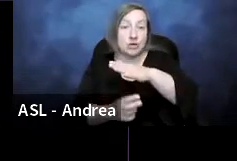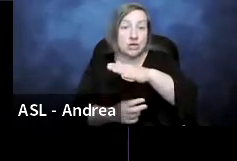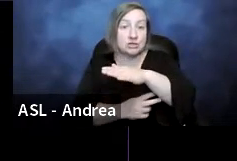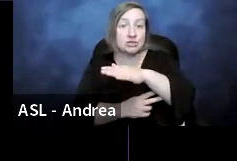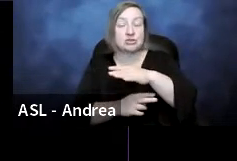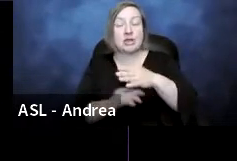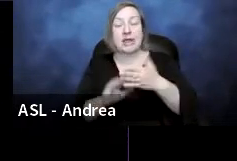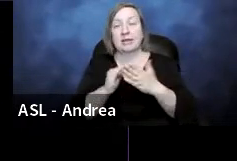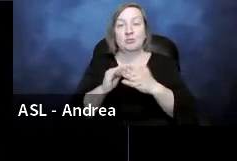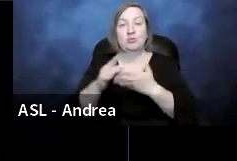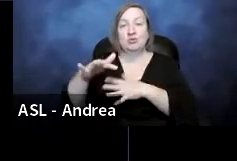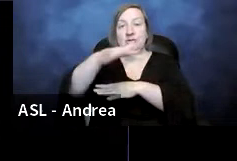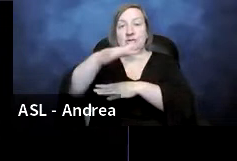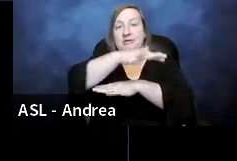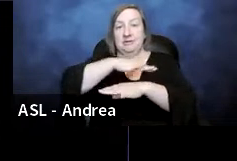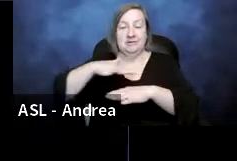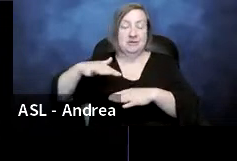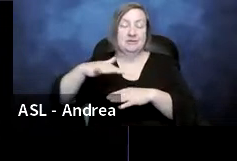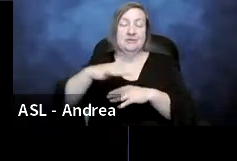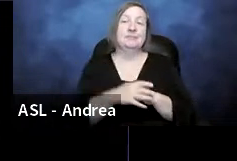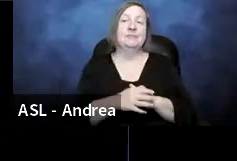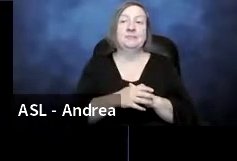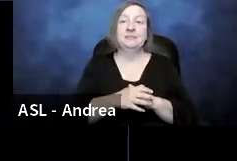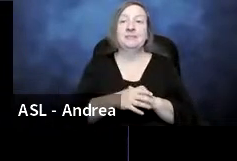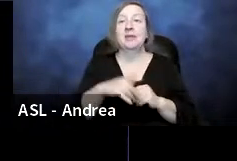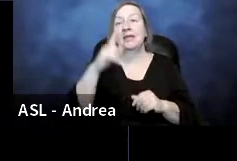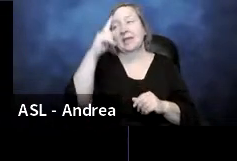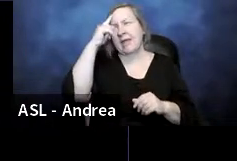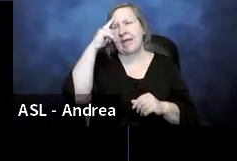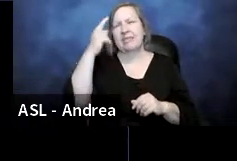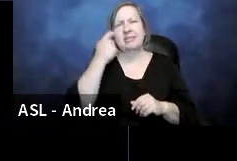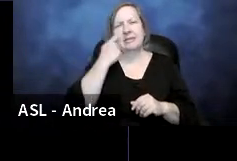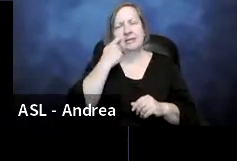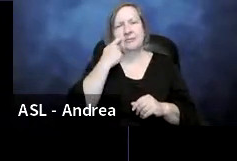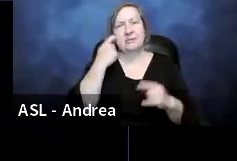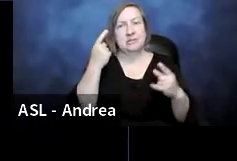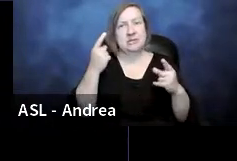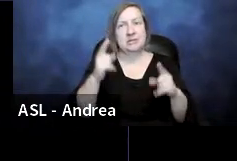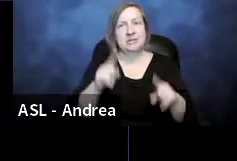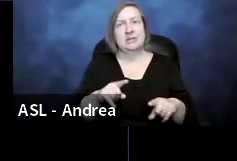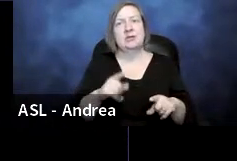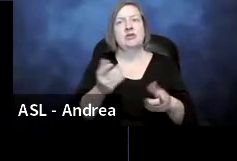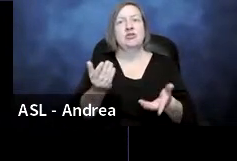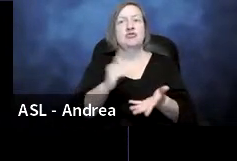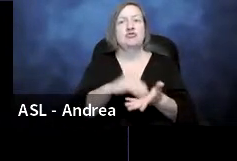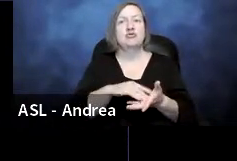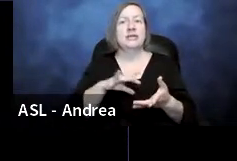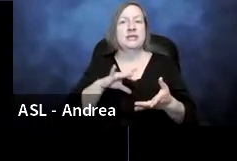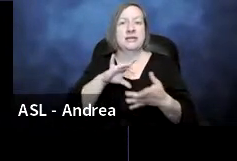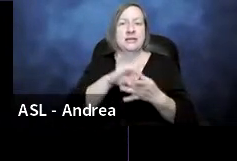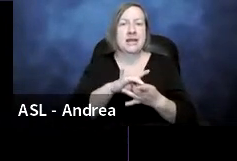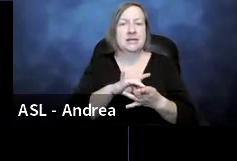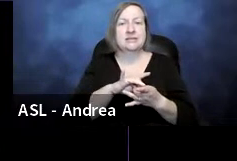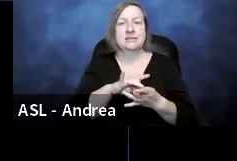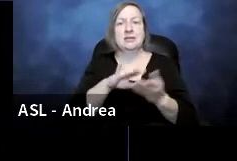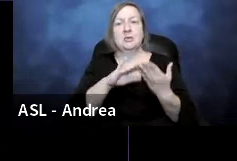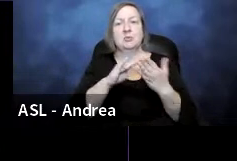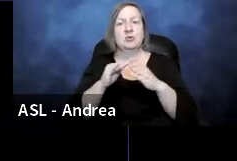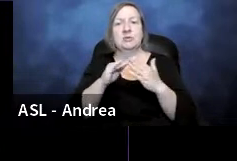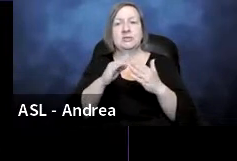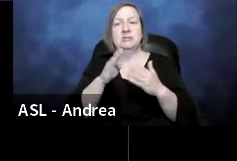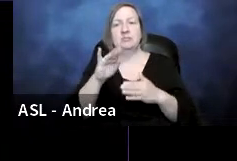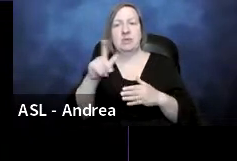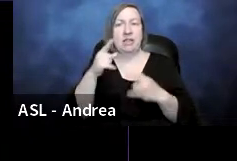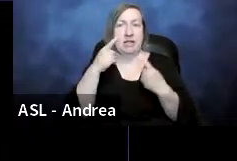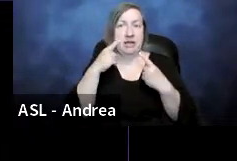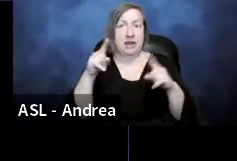that surround it. I think recently a reconnecting communities bill has